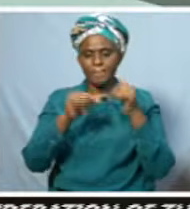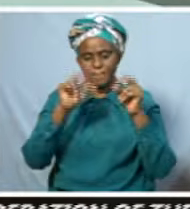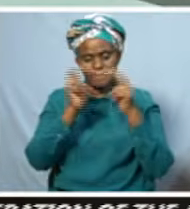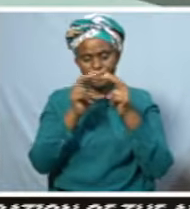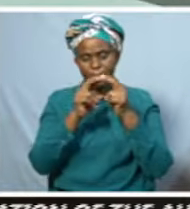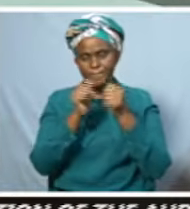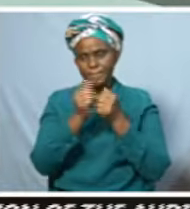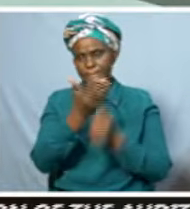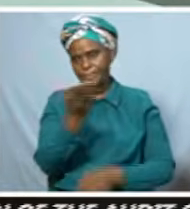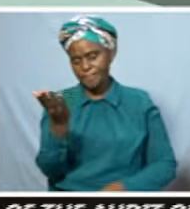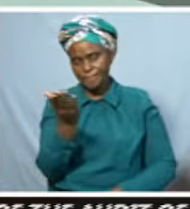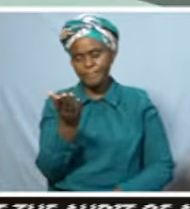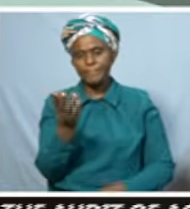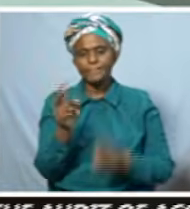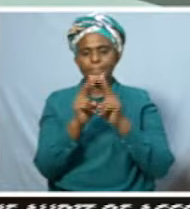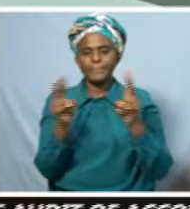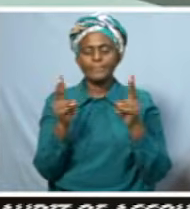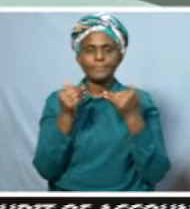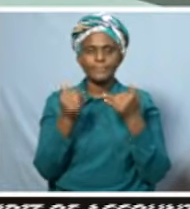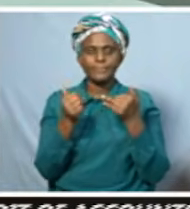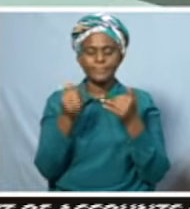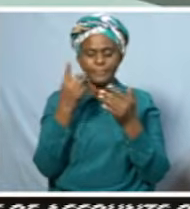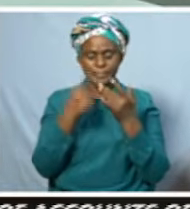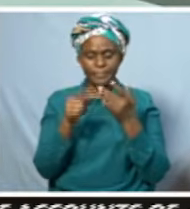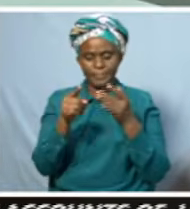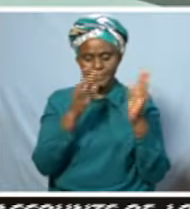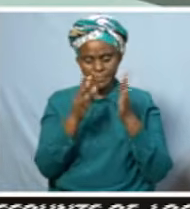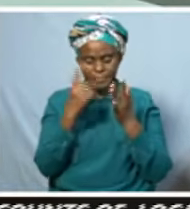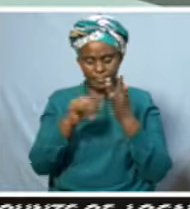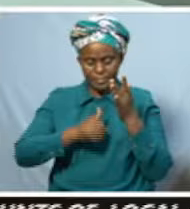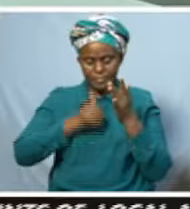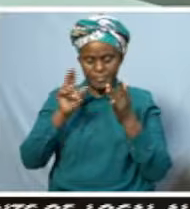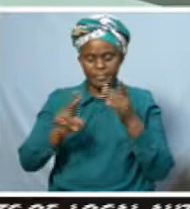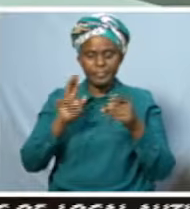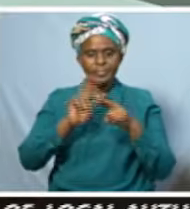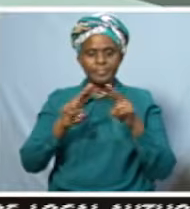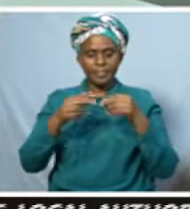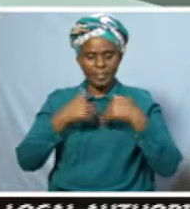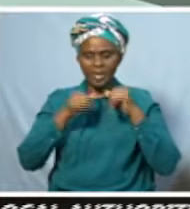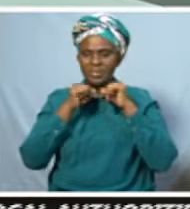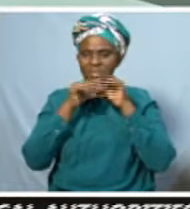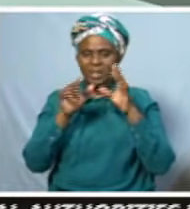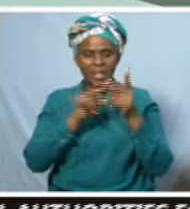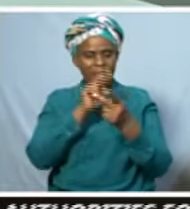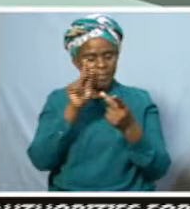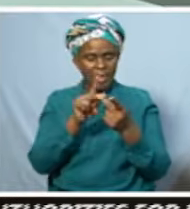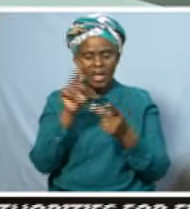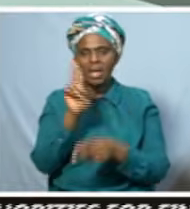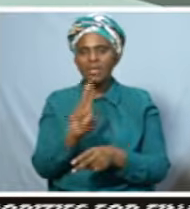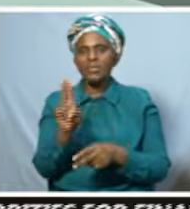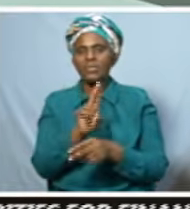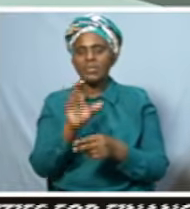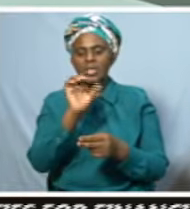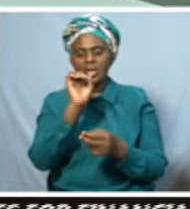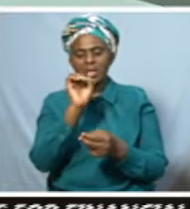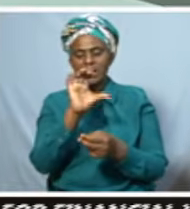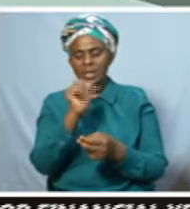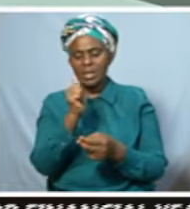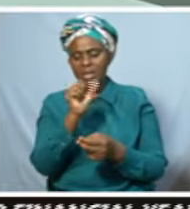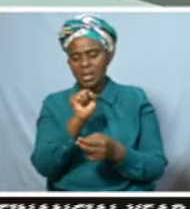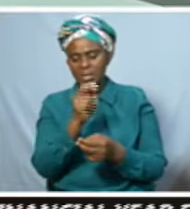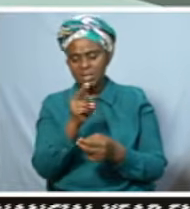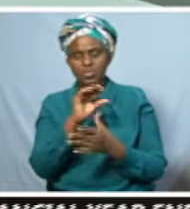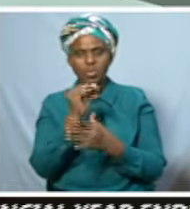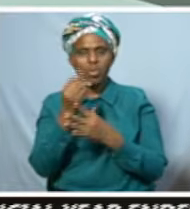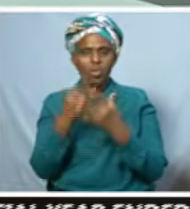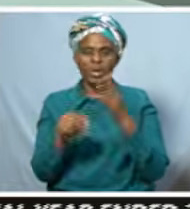contract with them. So that is the system that we are using, Chair. So there is nothing like using cash or